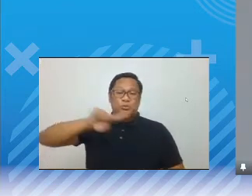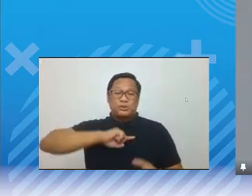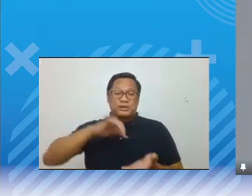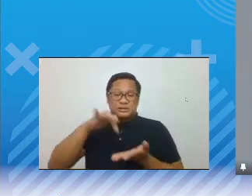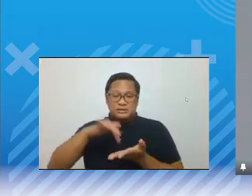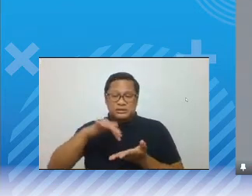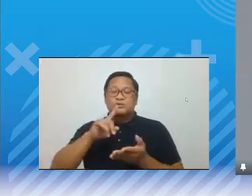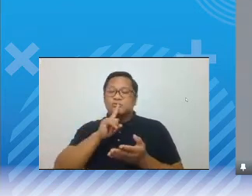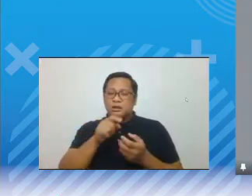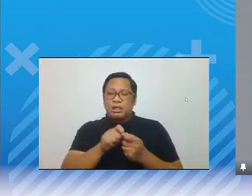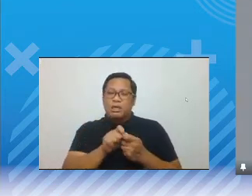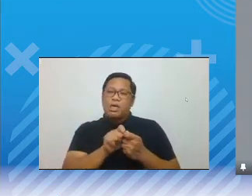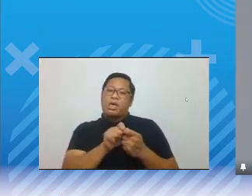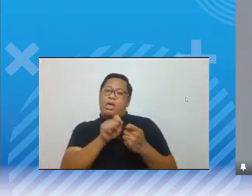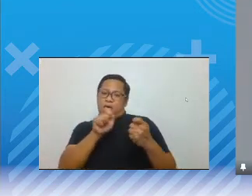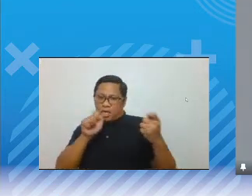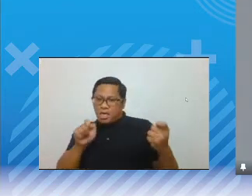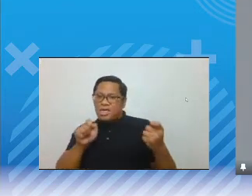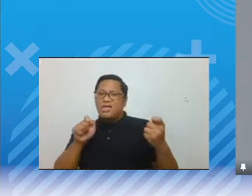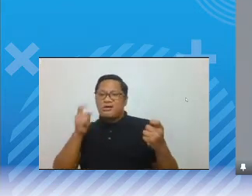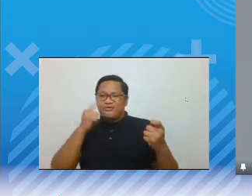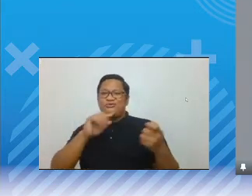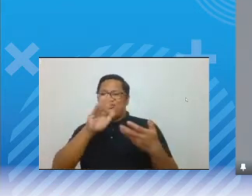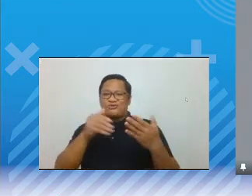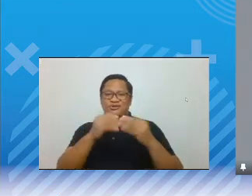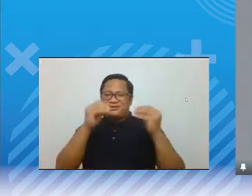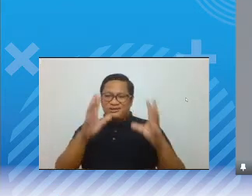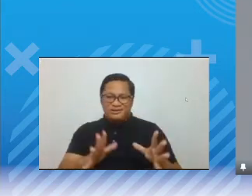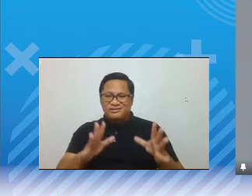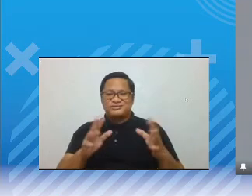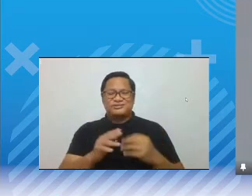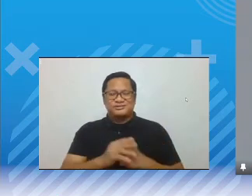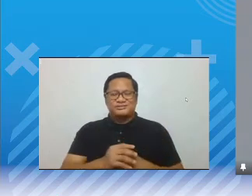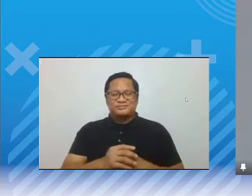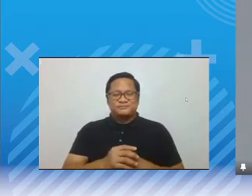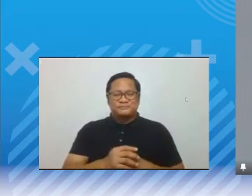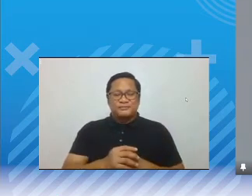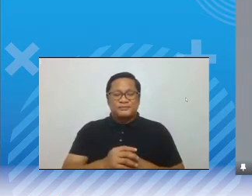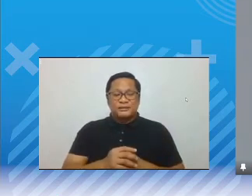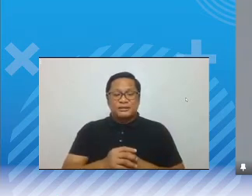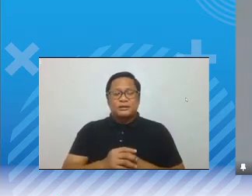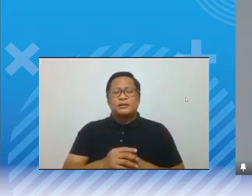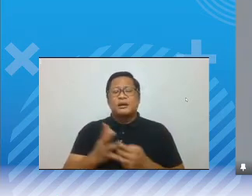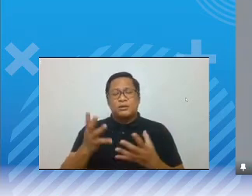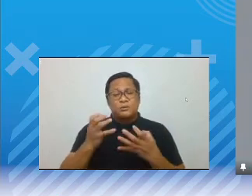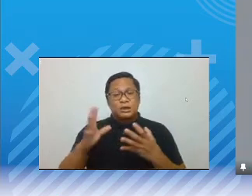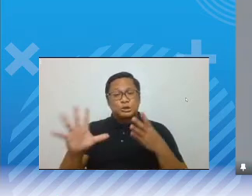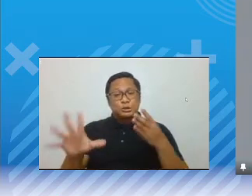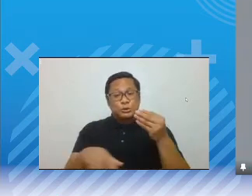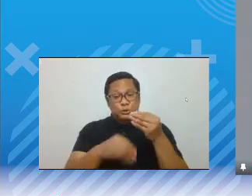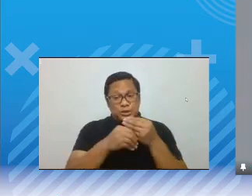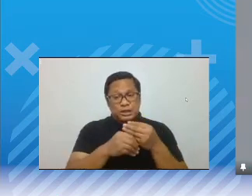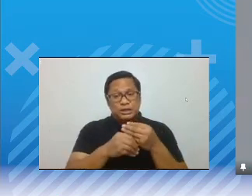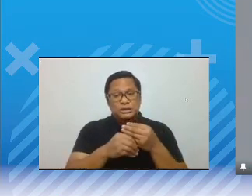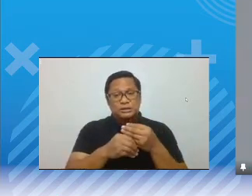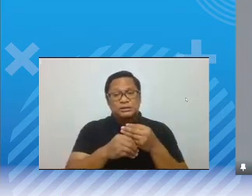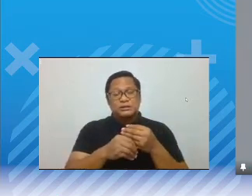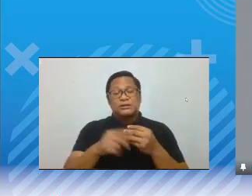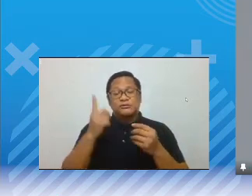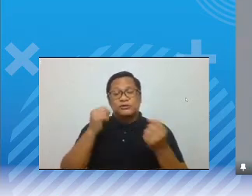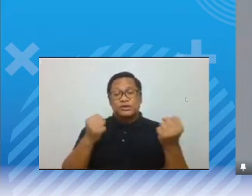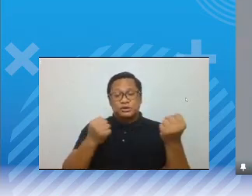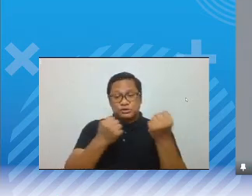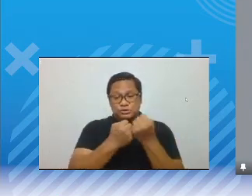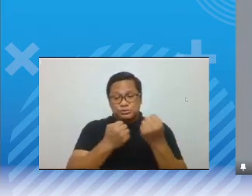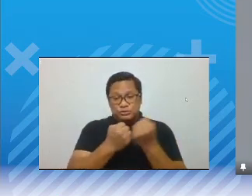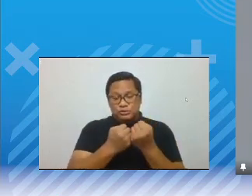stretch for every educator at this moment in time. I just would like to add also for the support, aside from